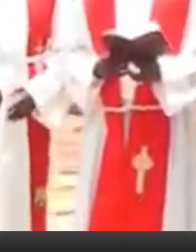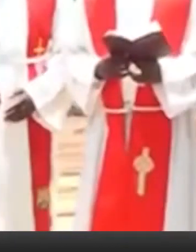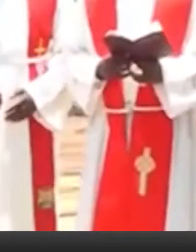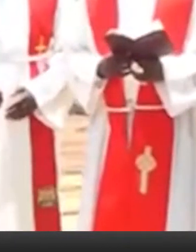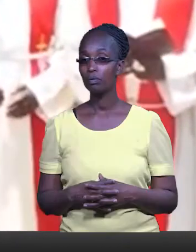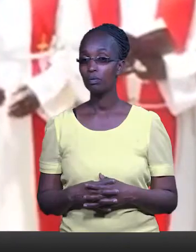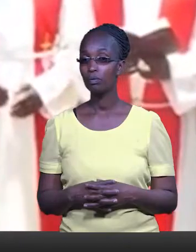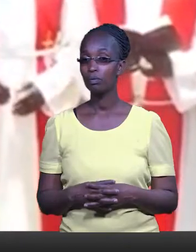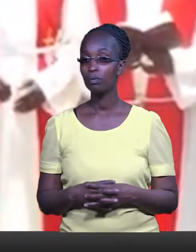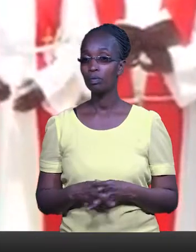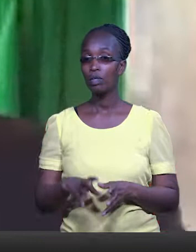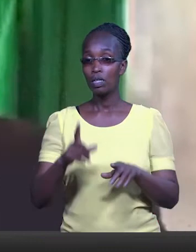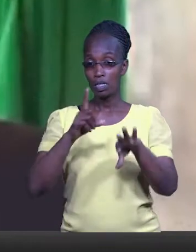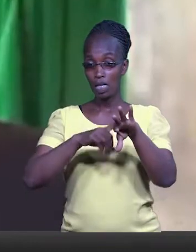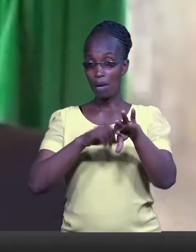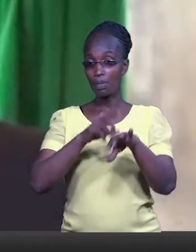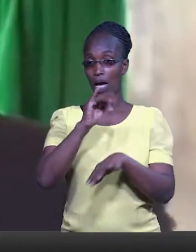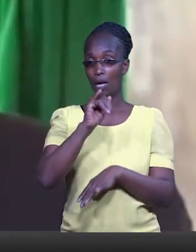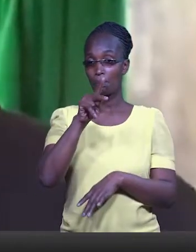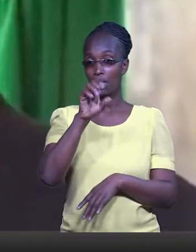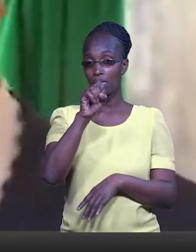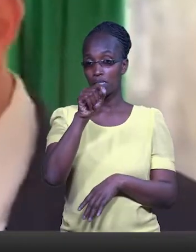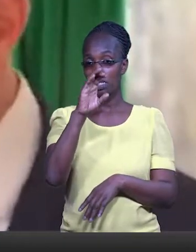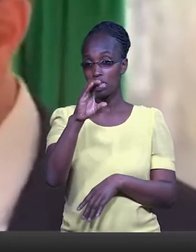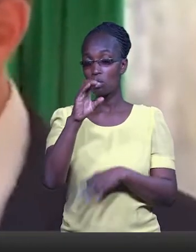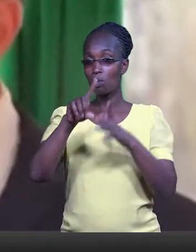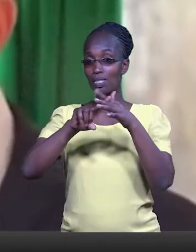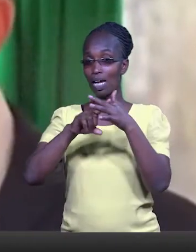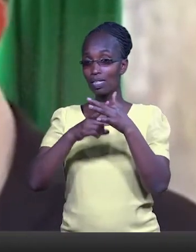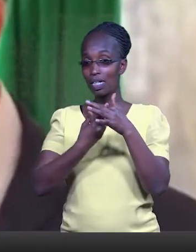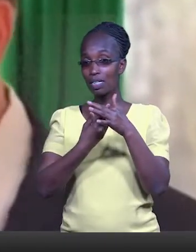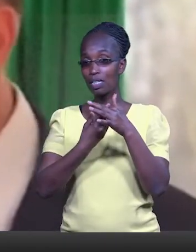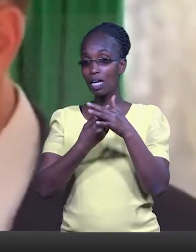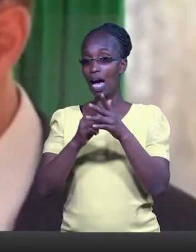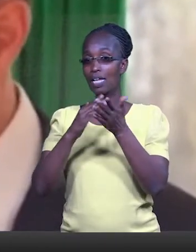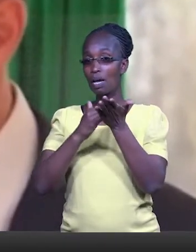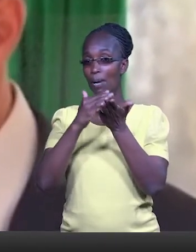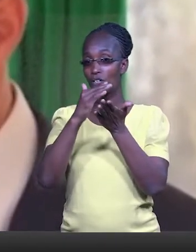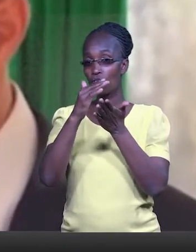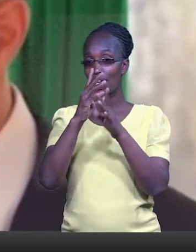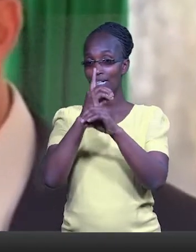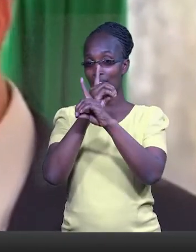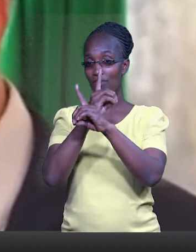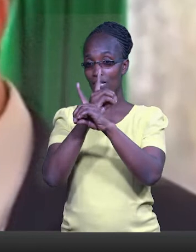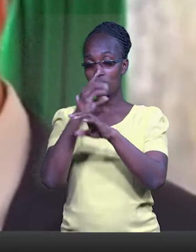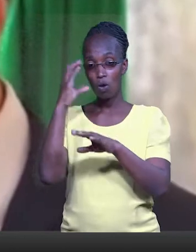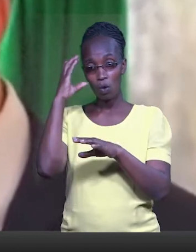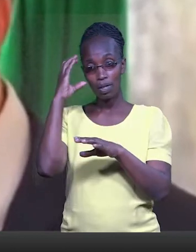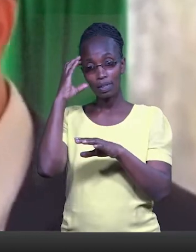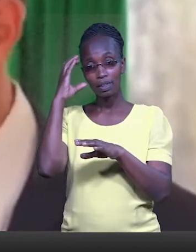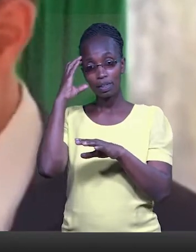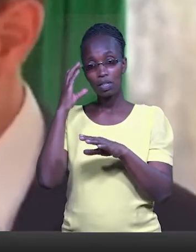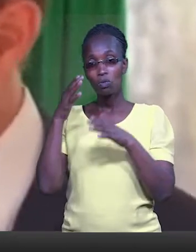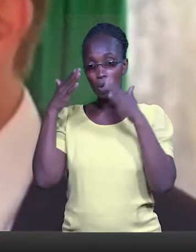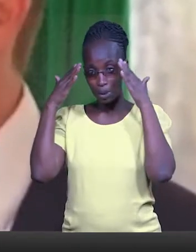meet your standards. When the IPSTC was established in January 2001 as part of the Kenyan Defense Staff